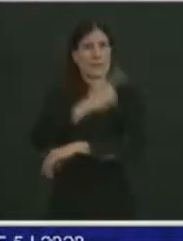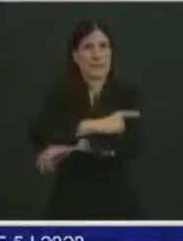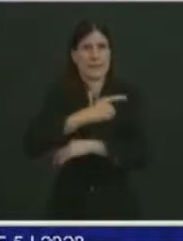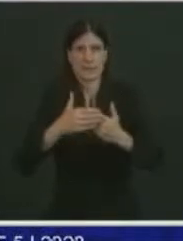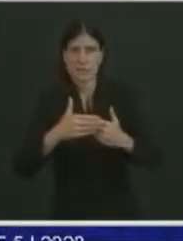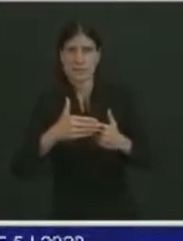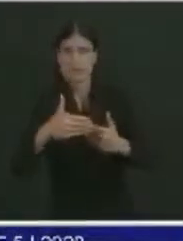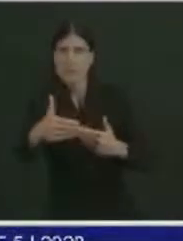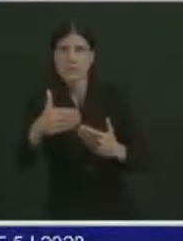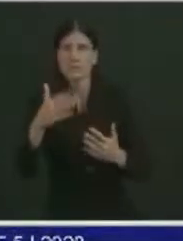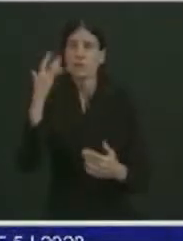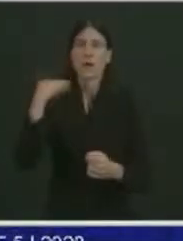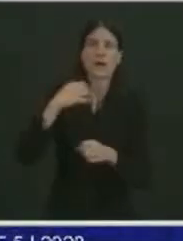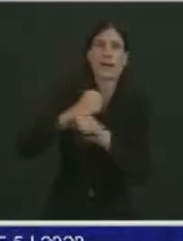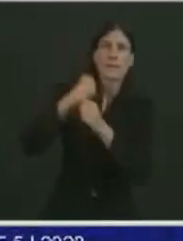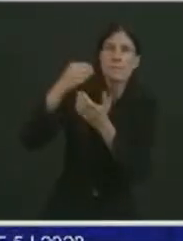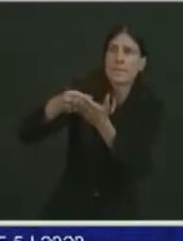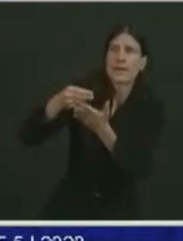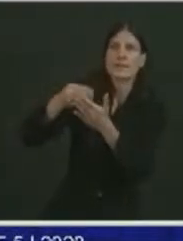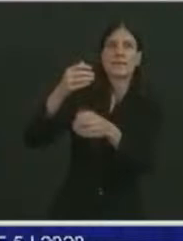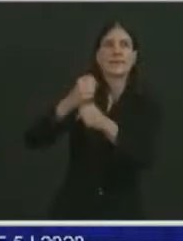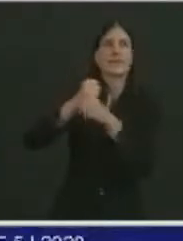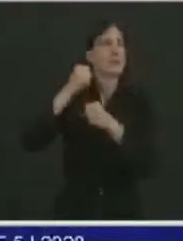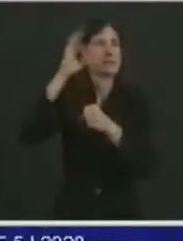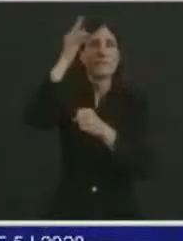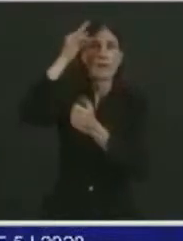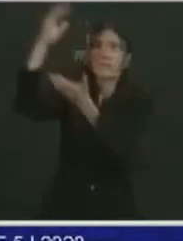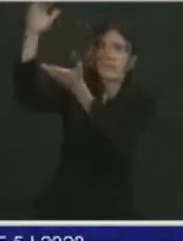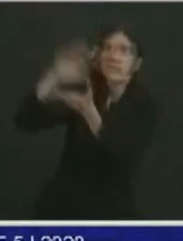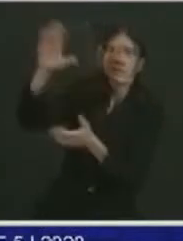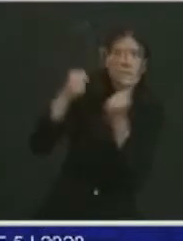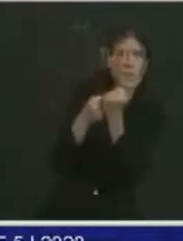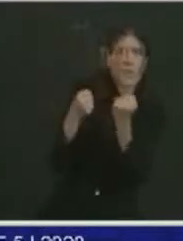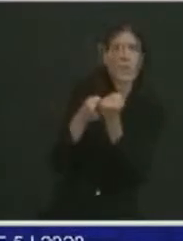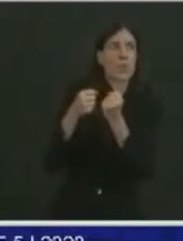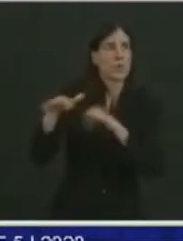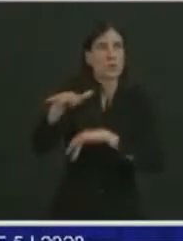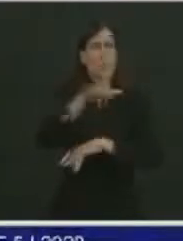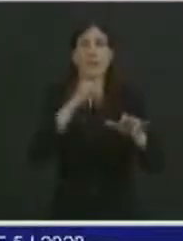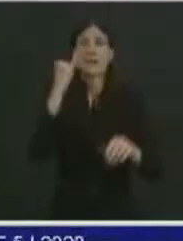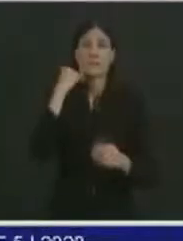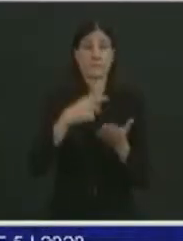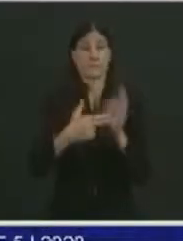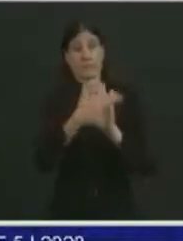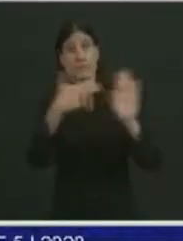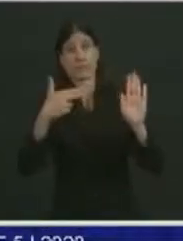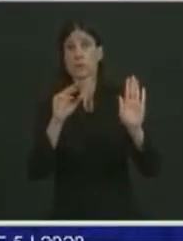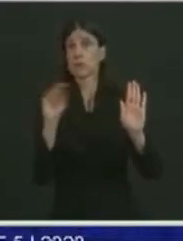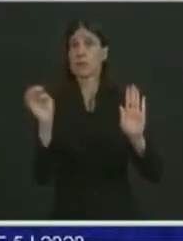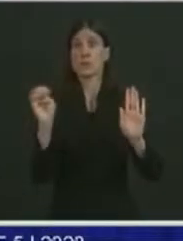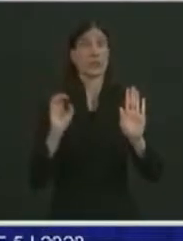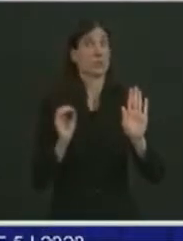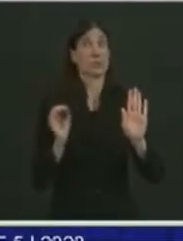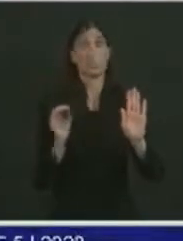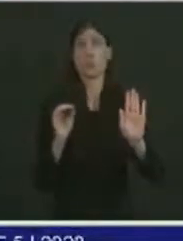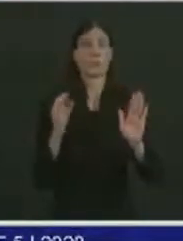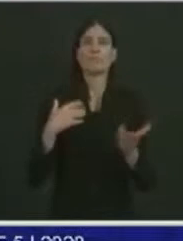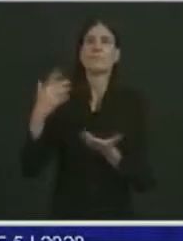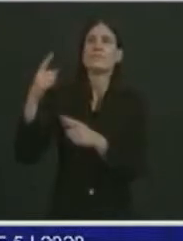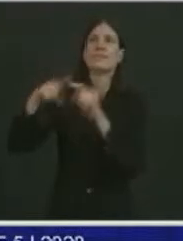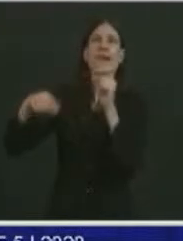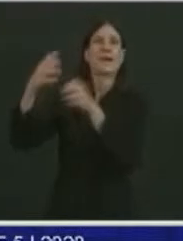access to all of the necessary federal resources that we need as we fight this crisis. Also, it just gives us